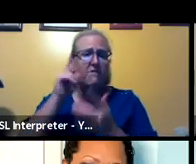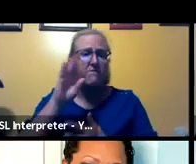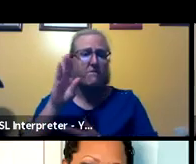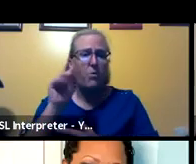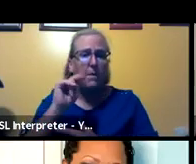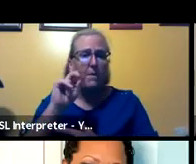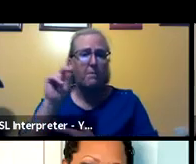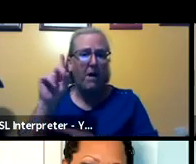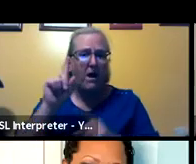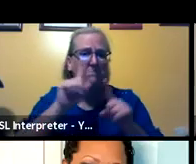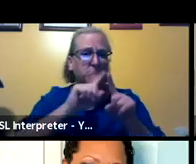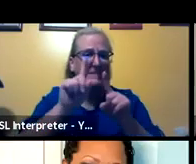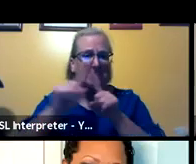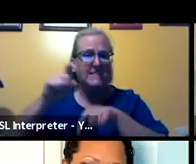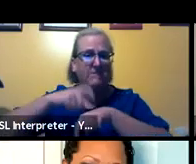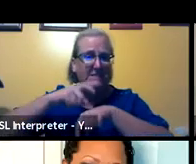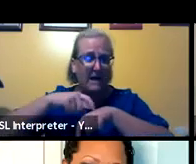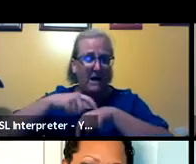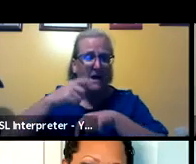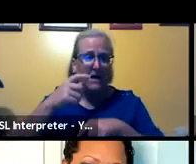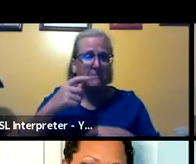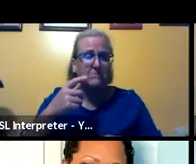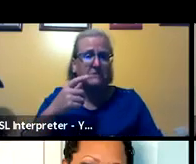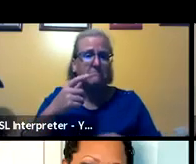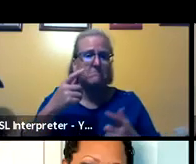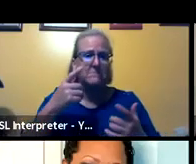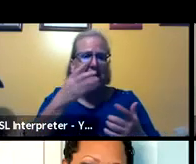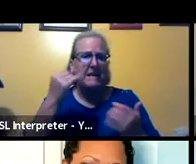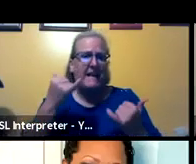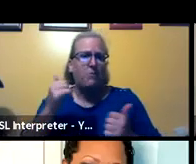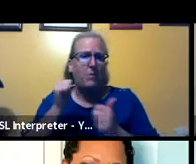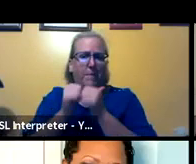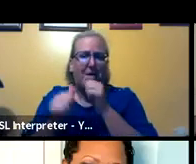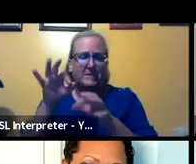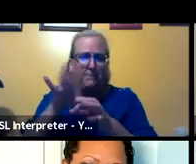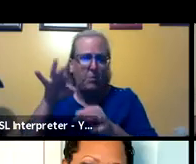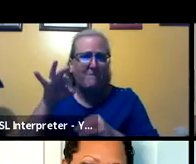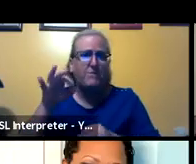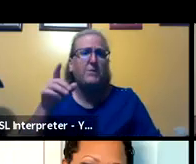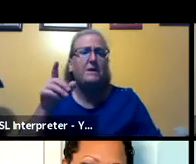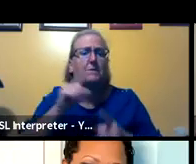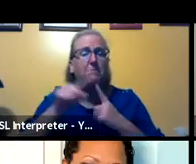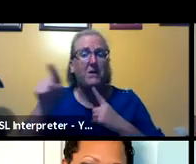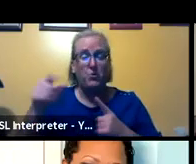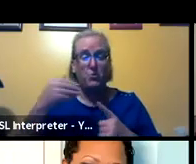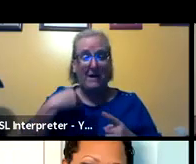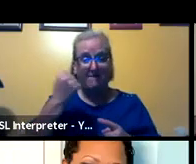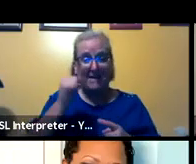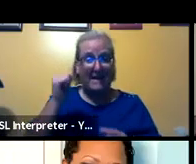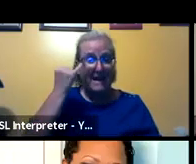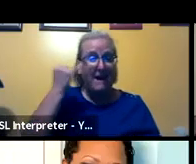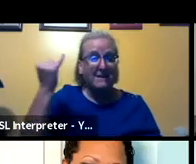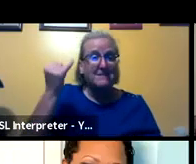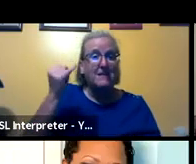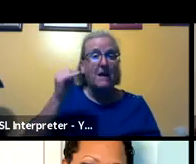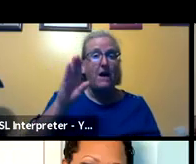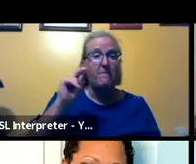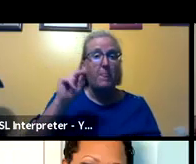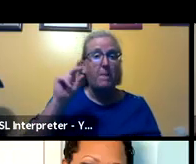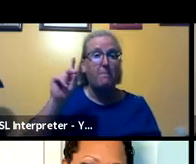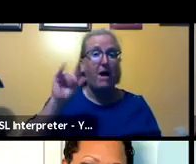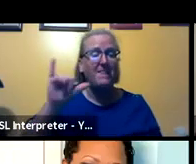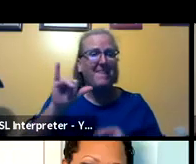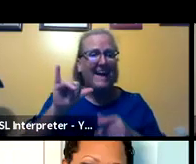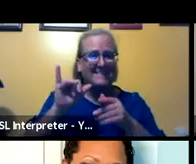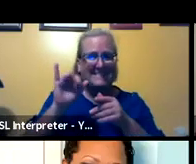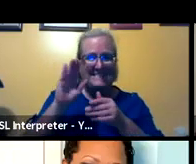passing capital referendum. Do you have an idea of any bonds that are approaching the end? Do